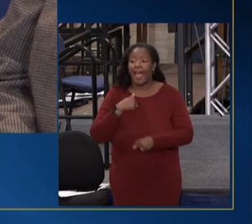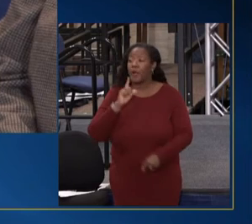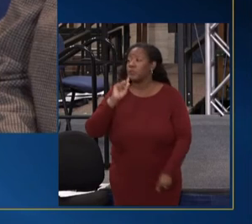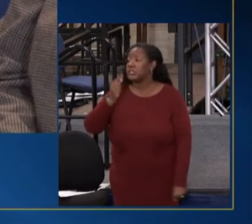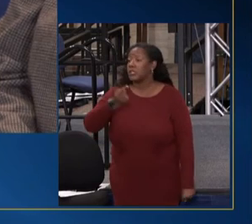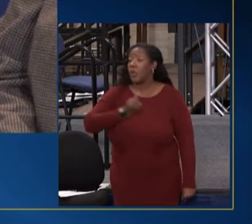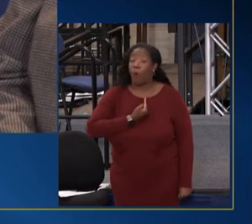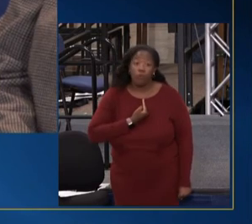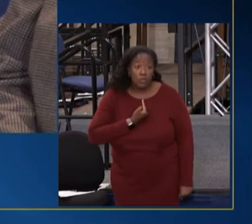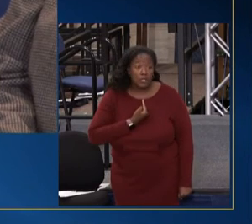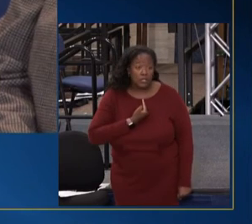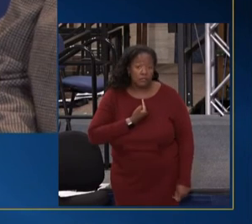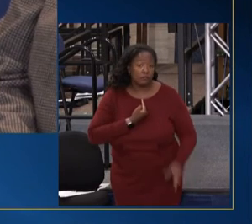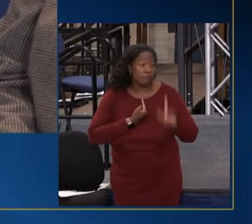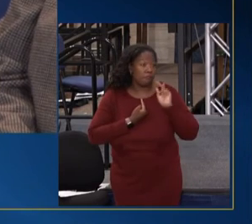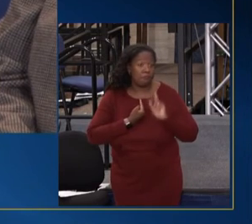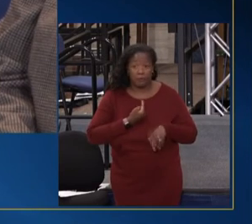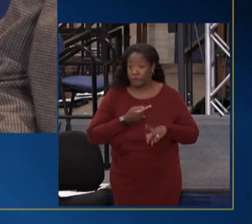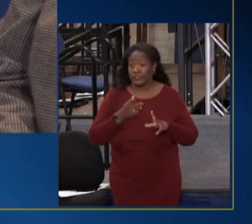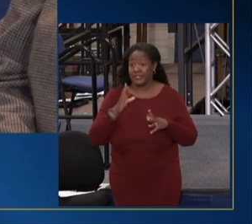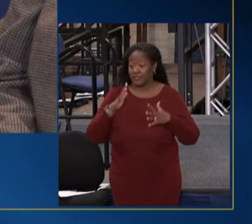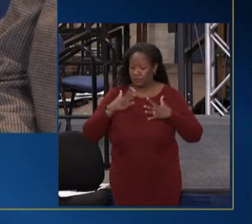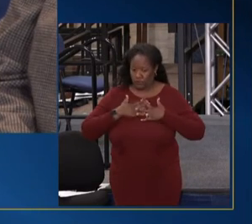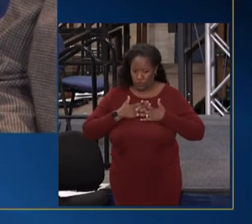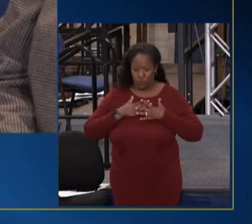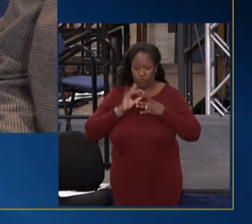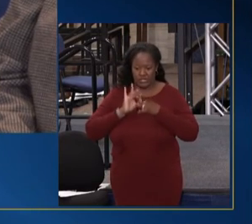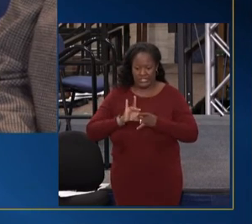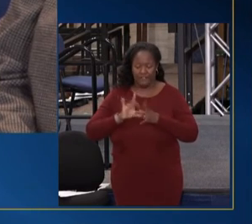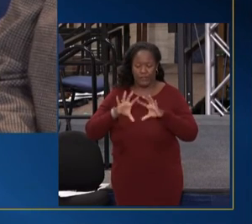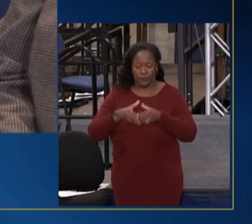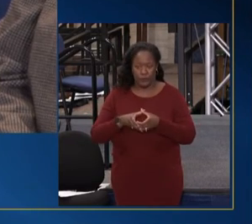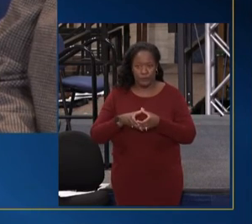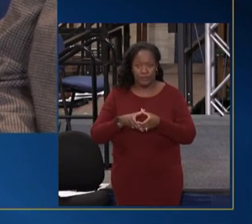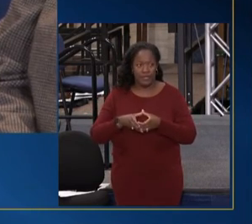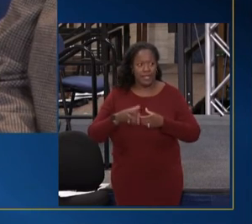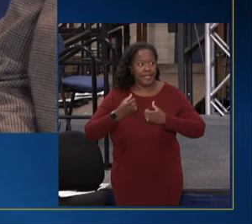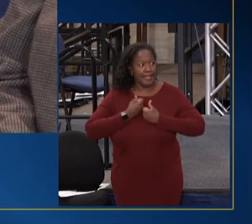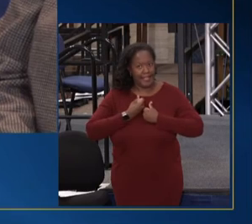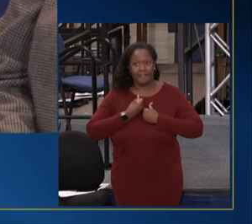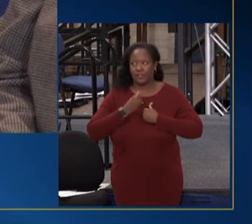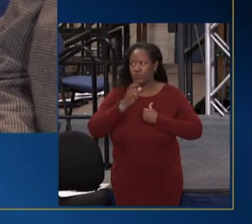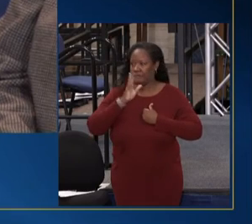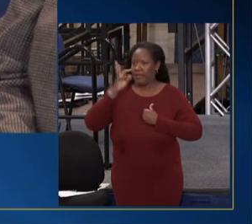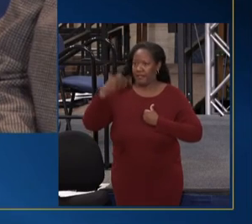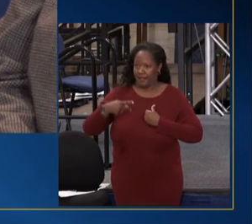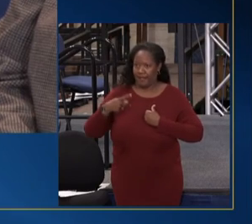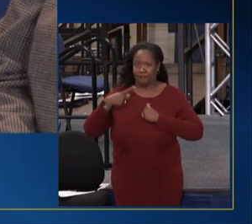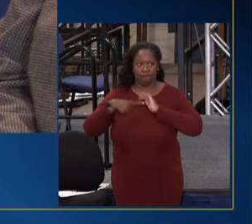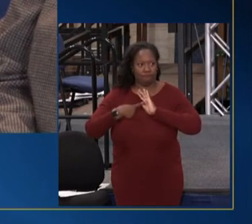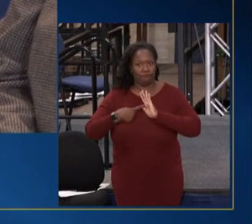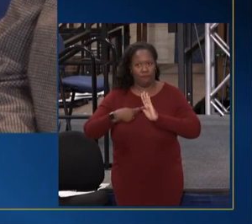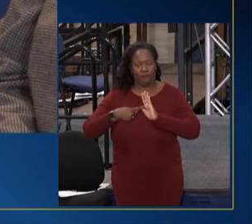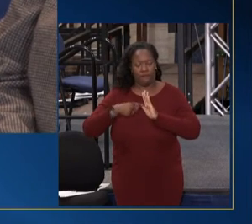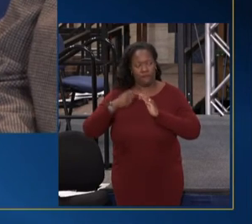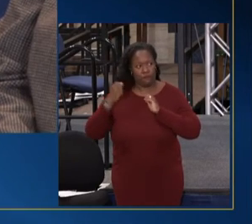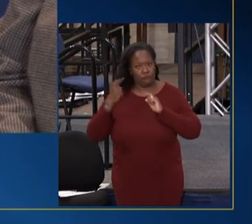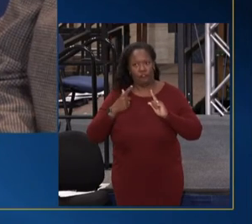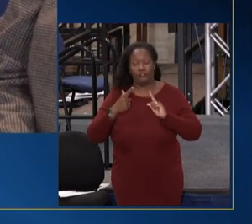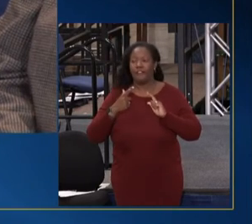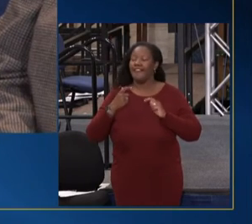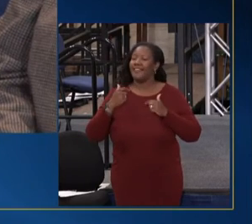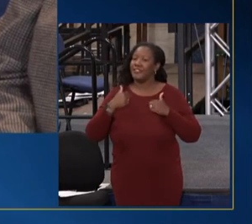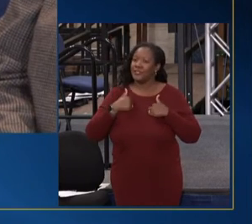only one in that room and the only one holding that space. So as we talk about and talk with